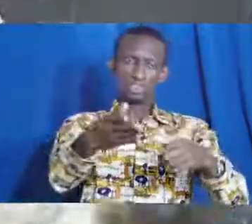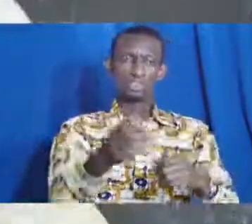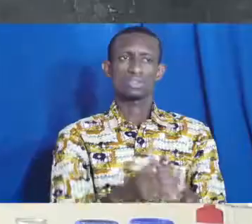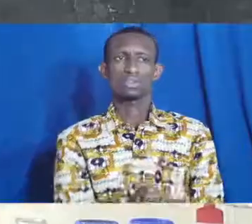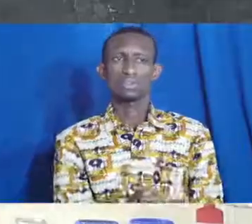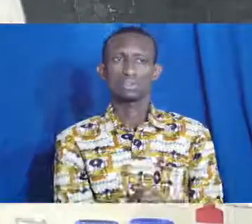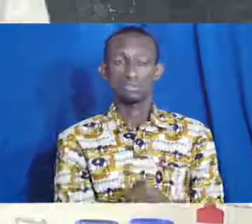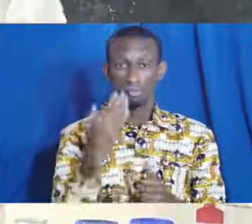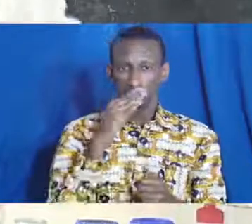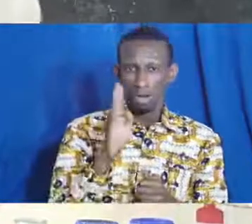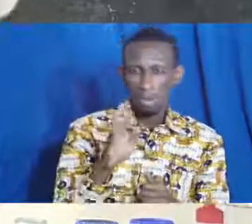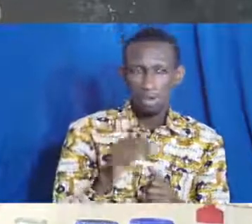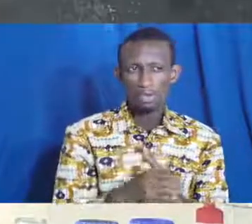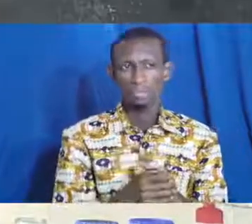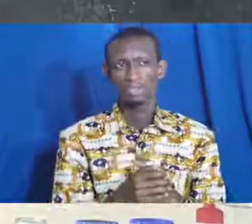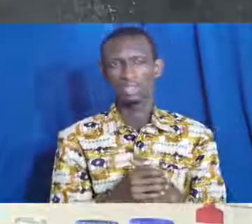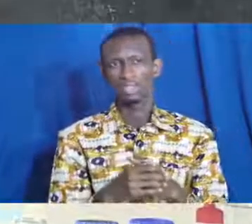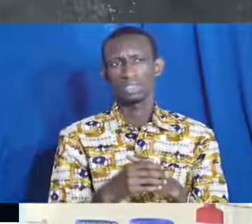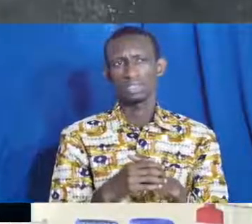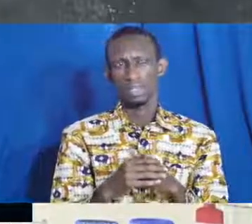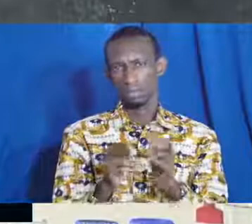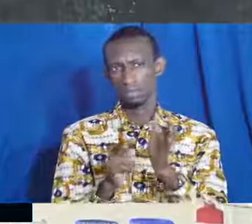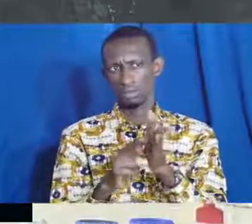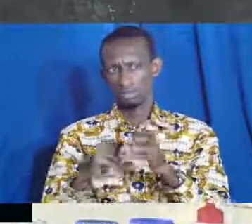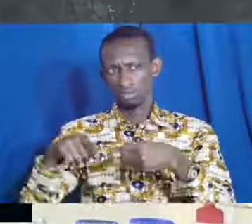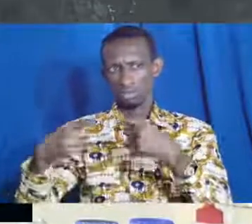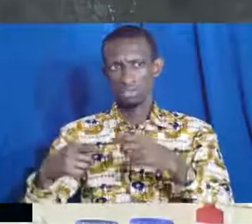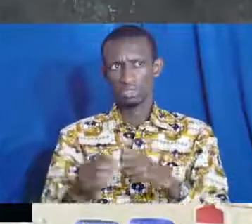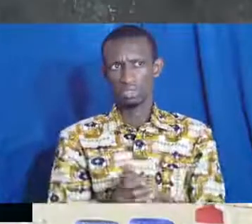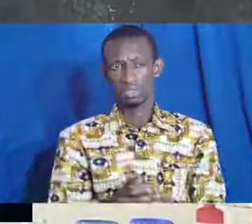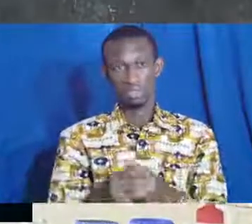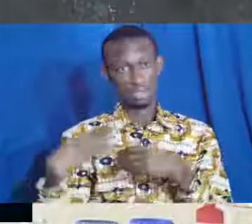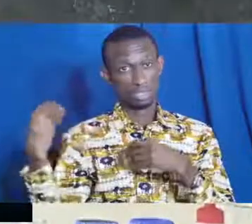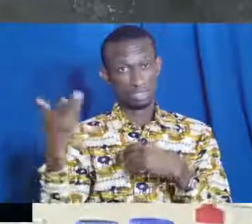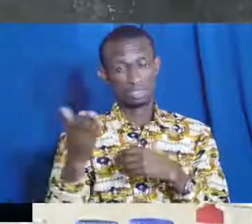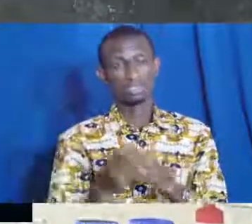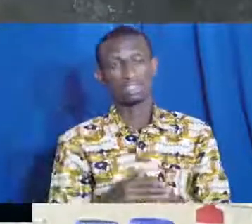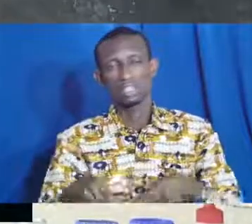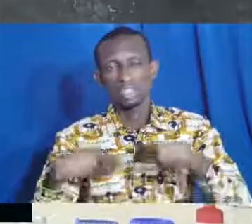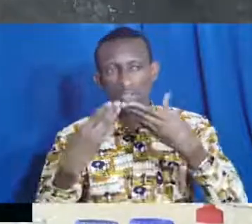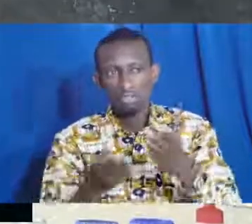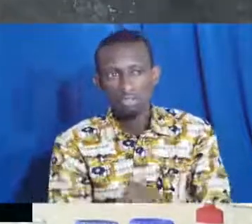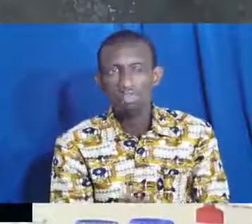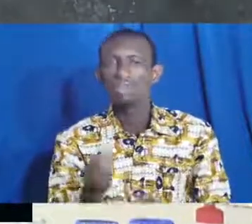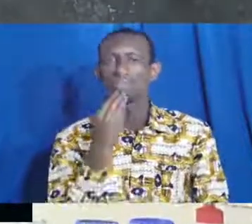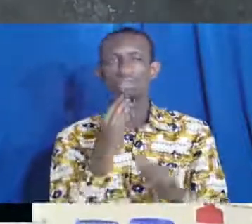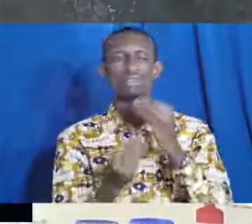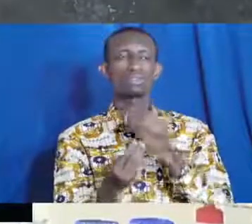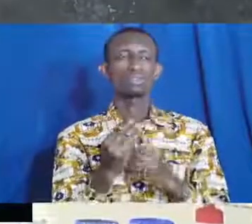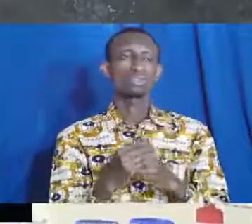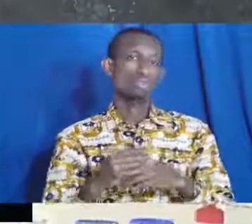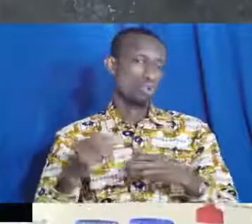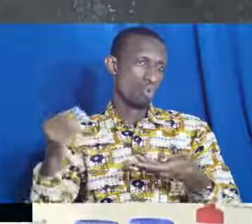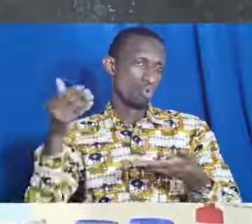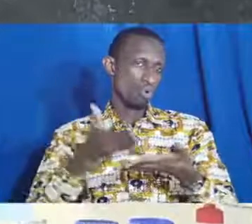of photosynthesis gives food component, and it takes place in the presence of